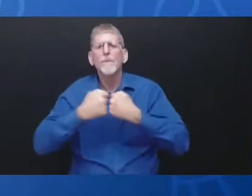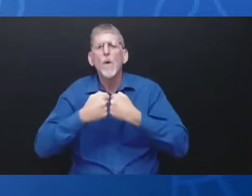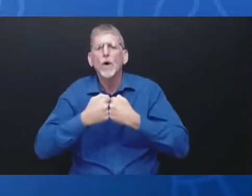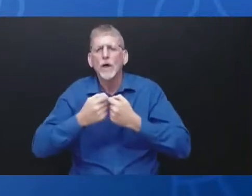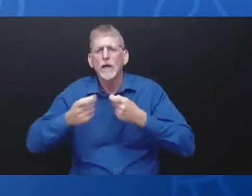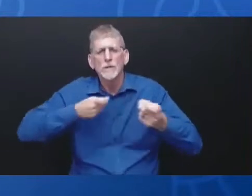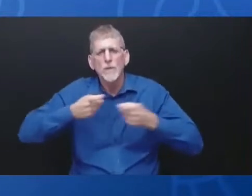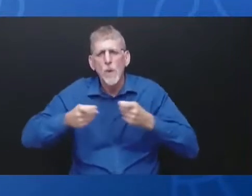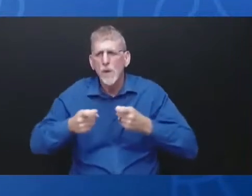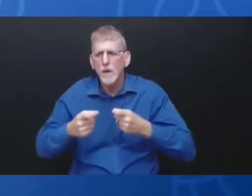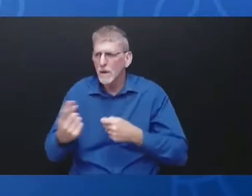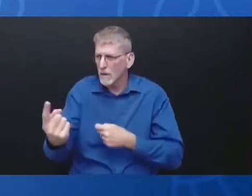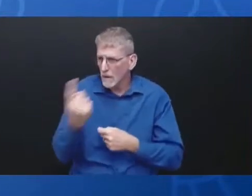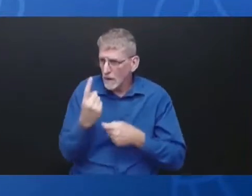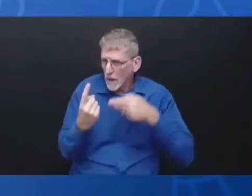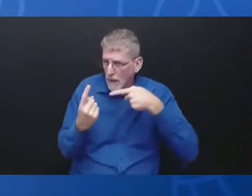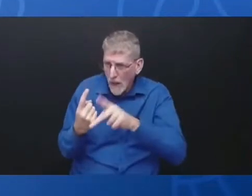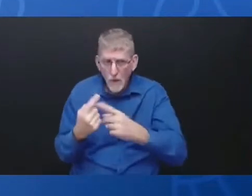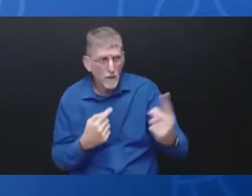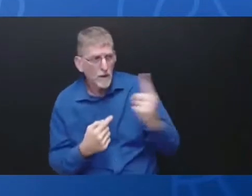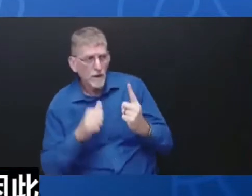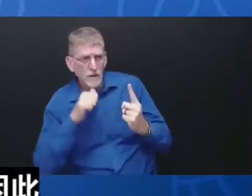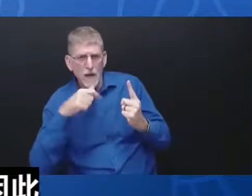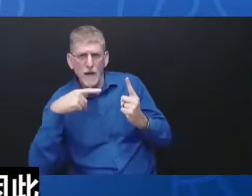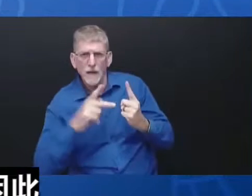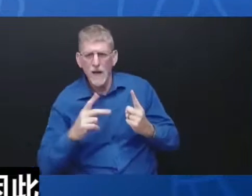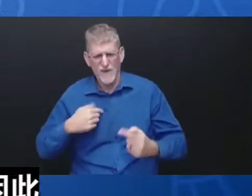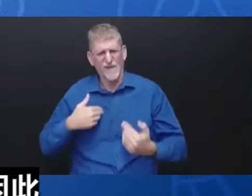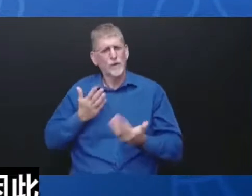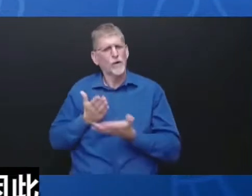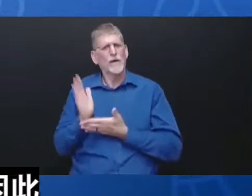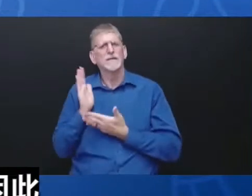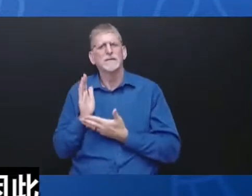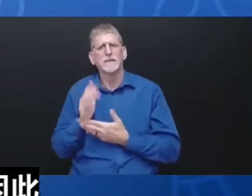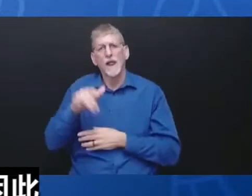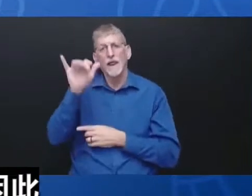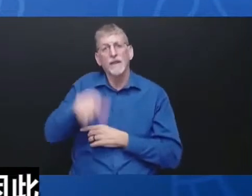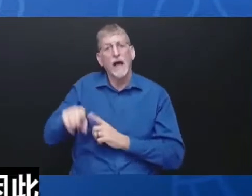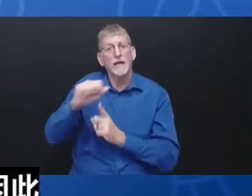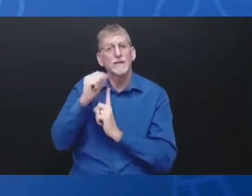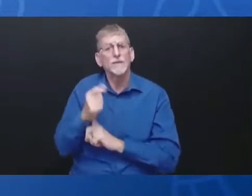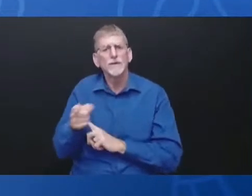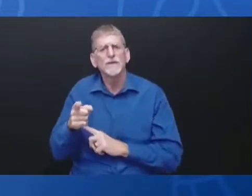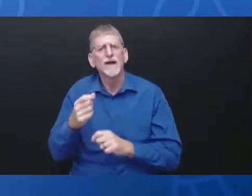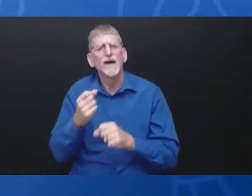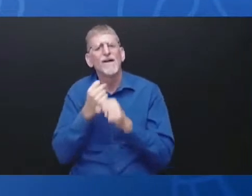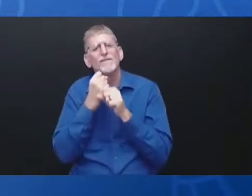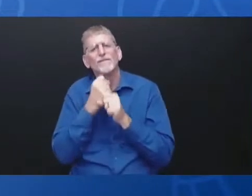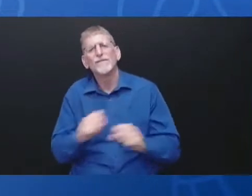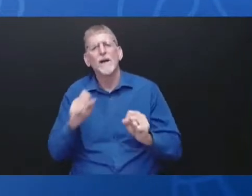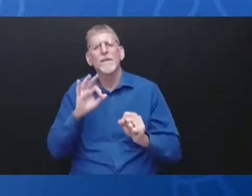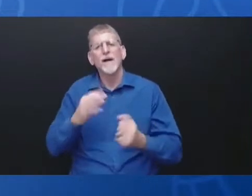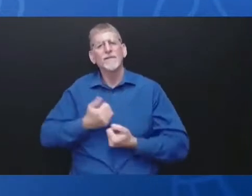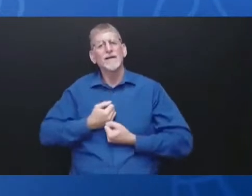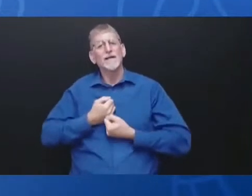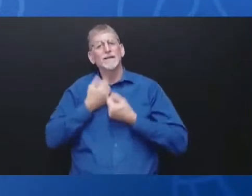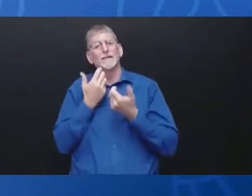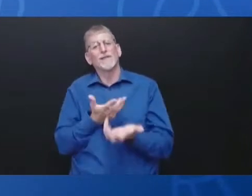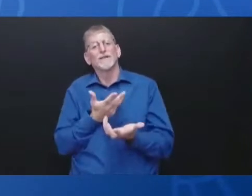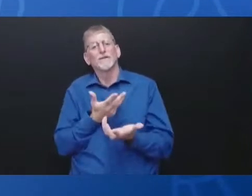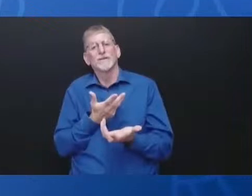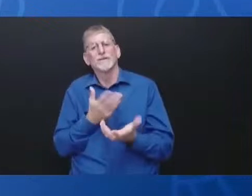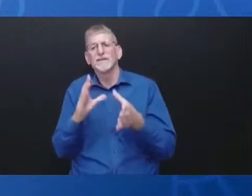this particular instance, there's also, I know, a freedom of speech argument. But this is not about speech. It's about